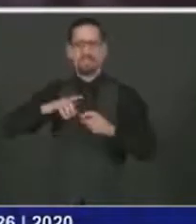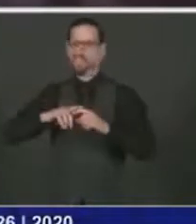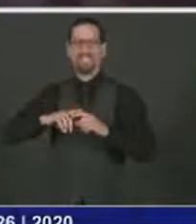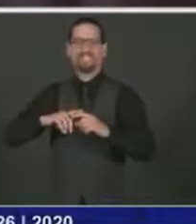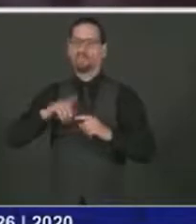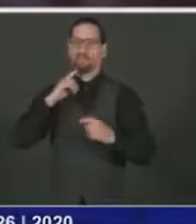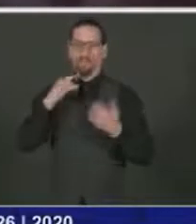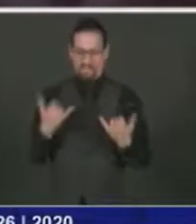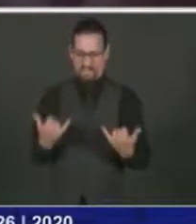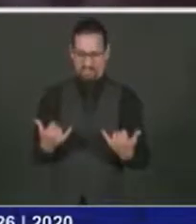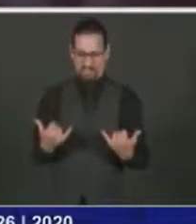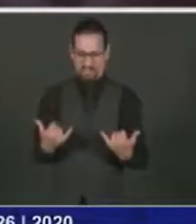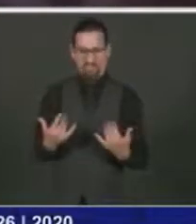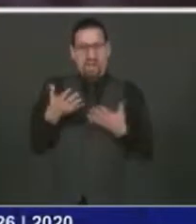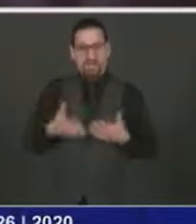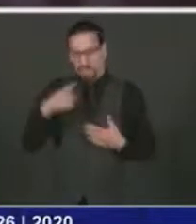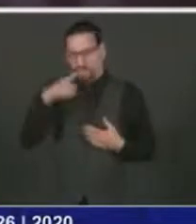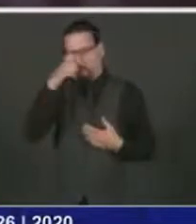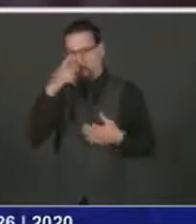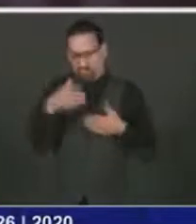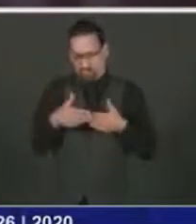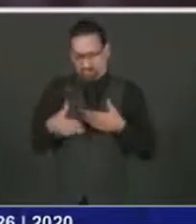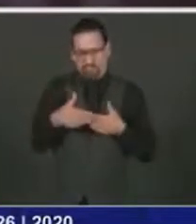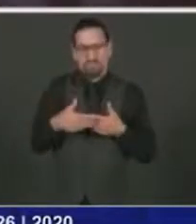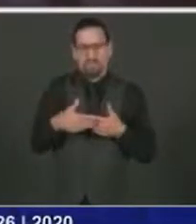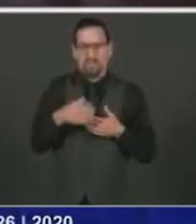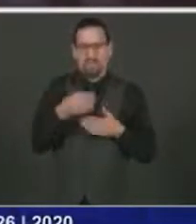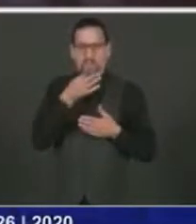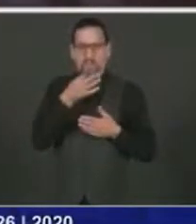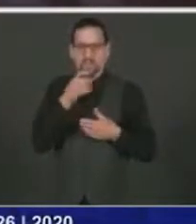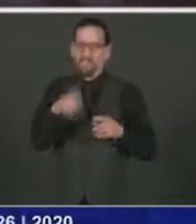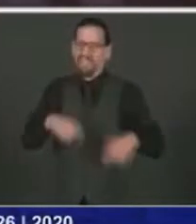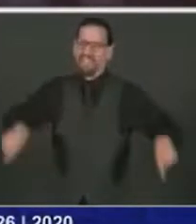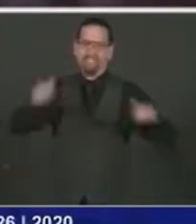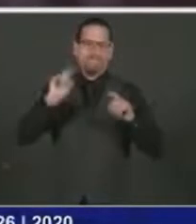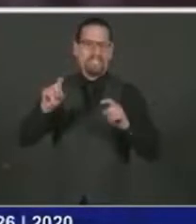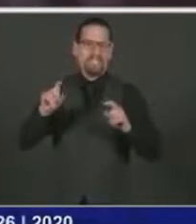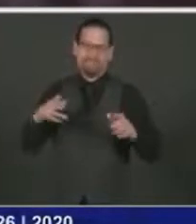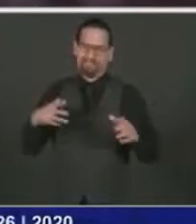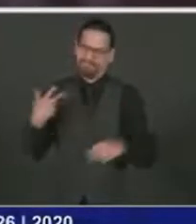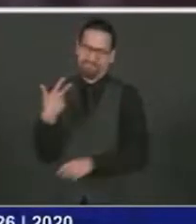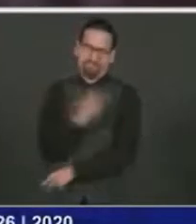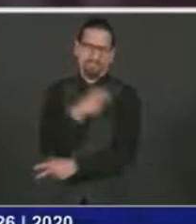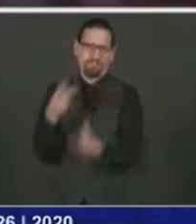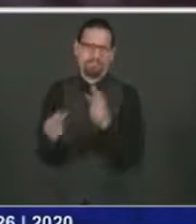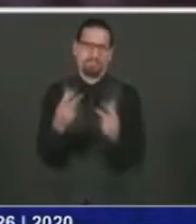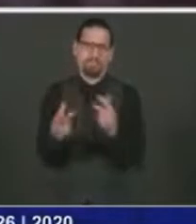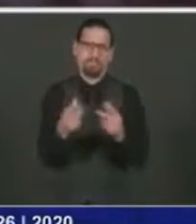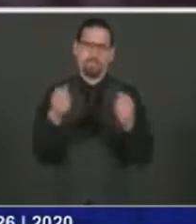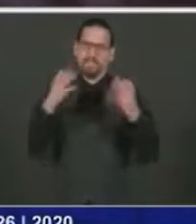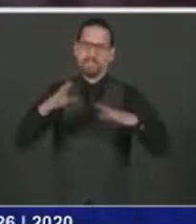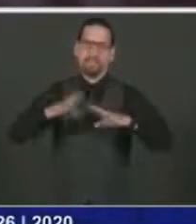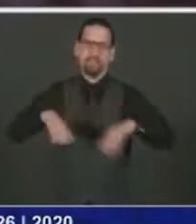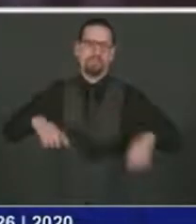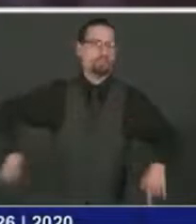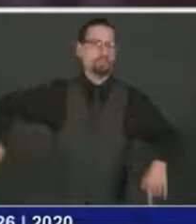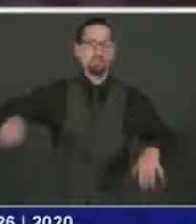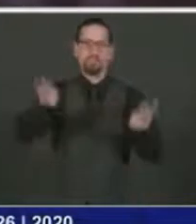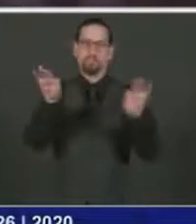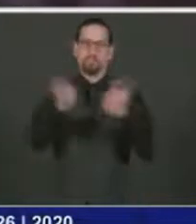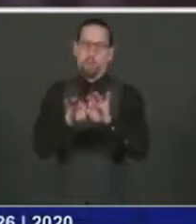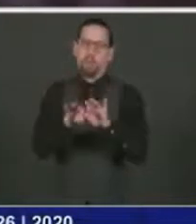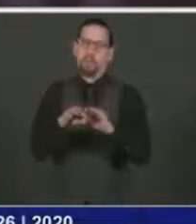We basically have the summer to get these children immunized, which is why we're getting creative. But